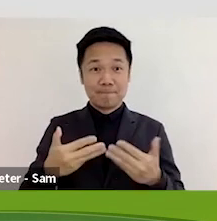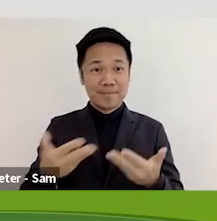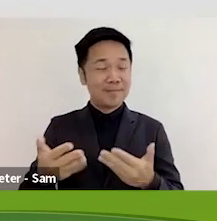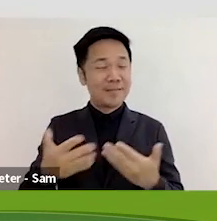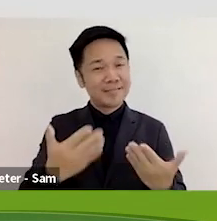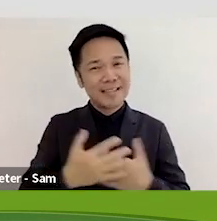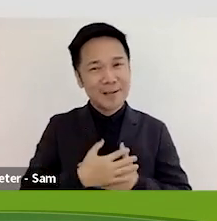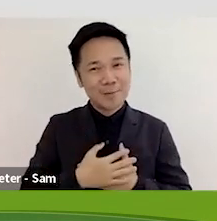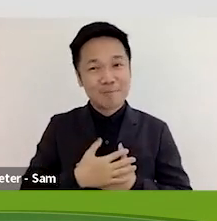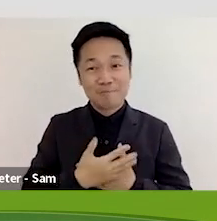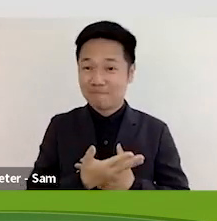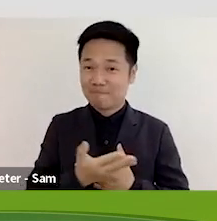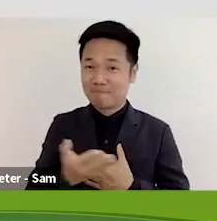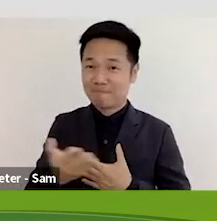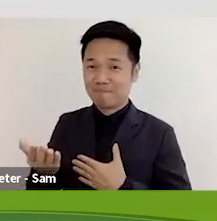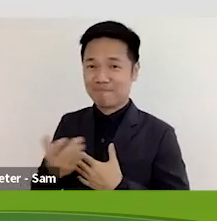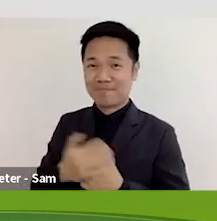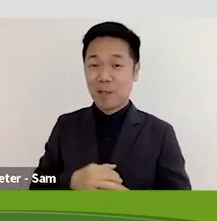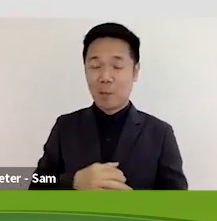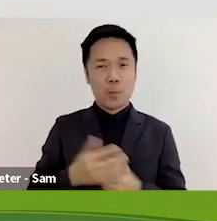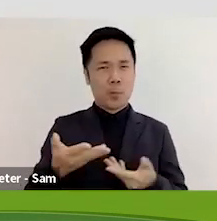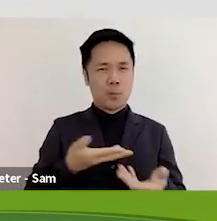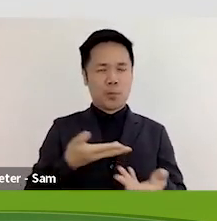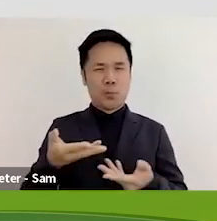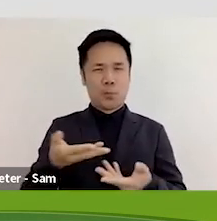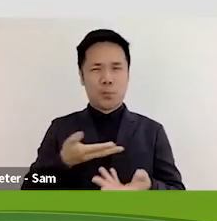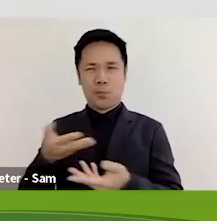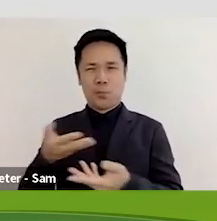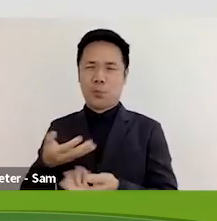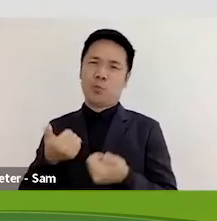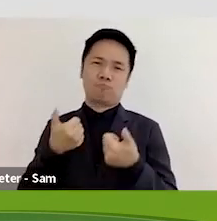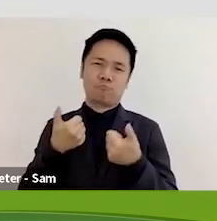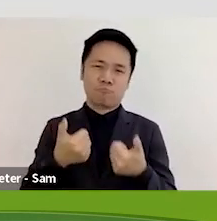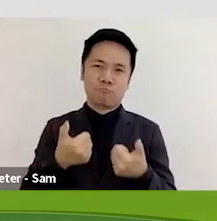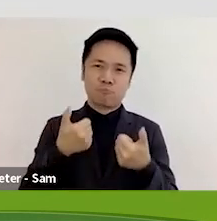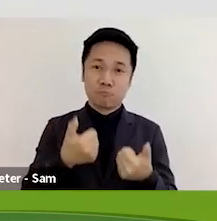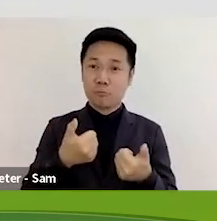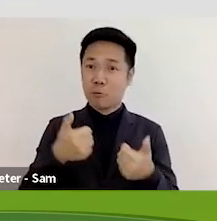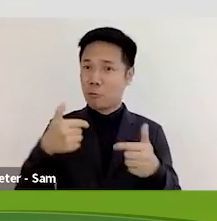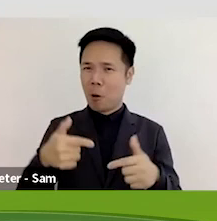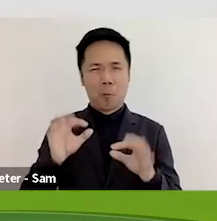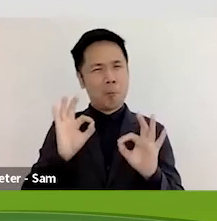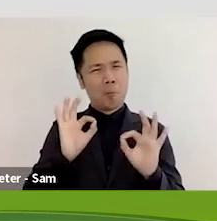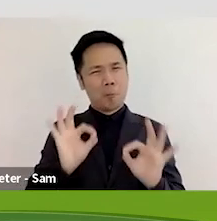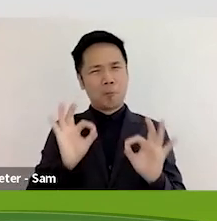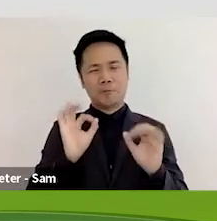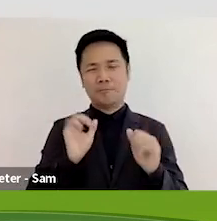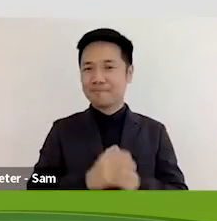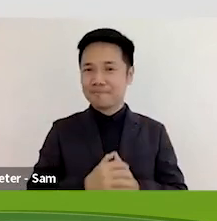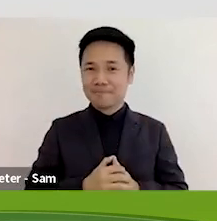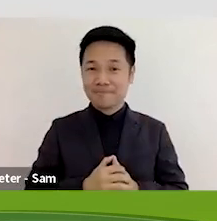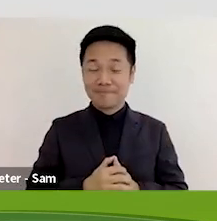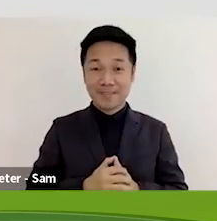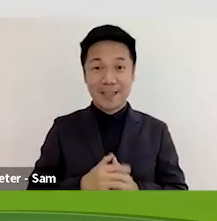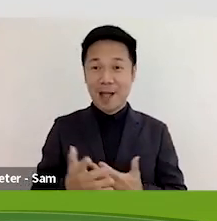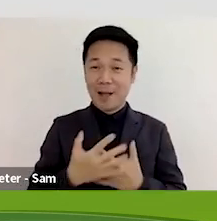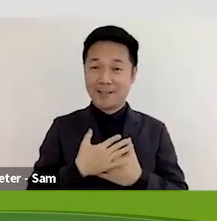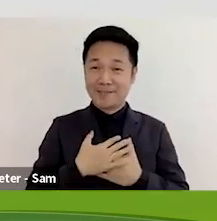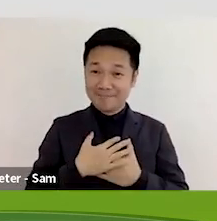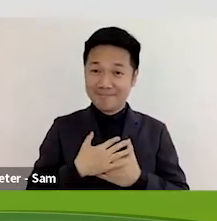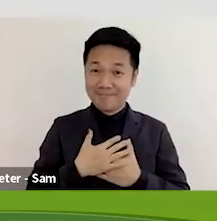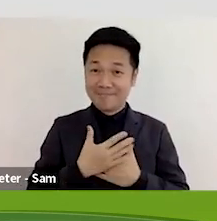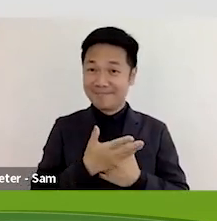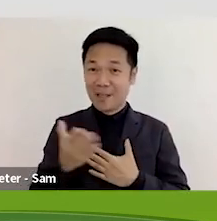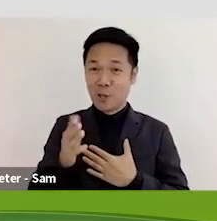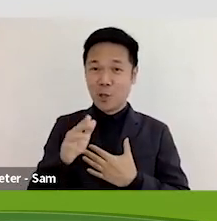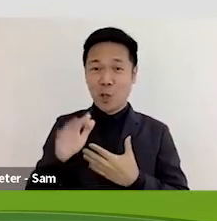and participants for your very rich contributions to make these regional consultations a success. And I want to appreciate